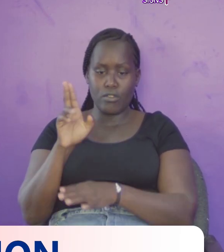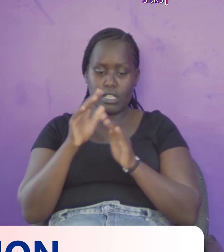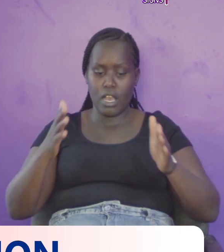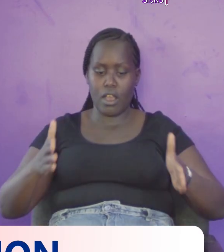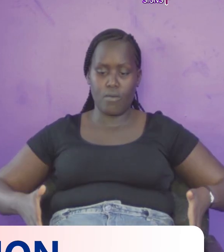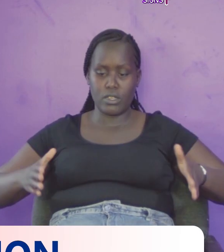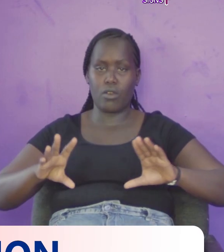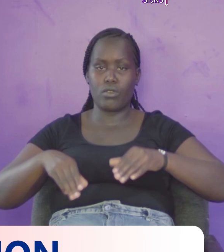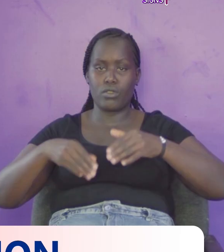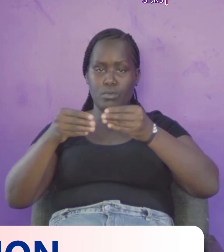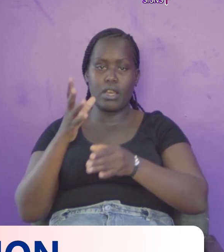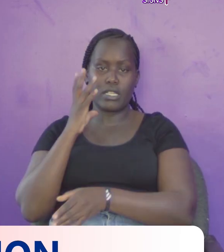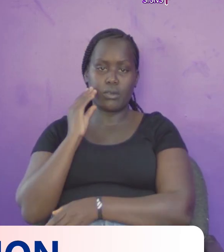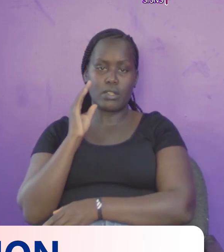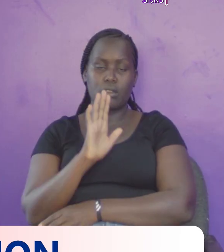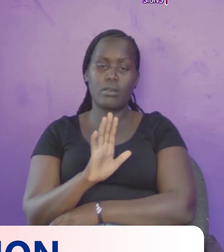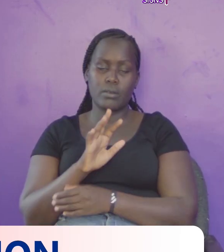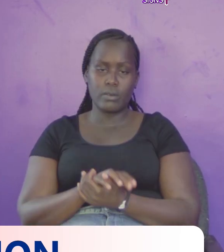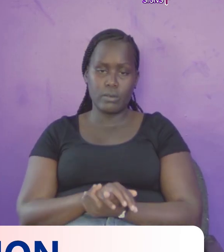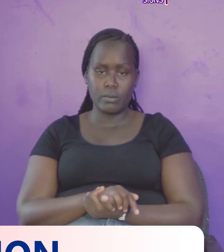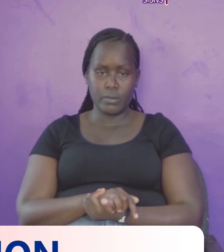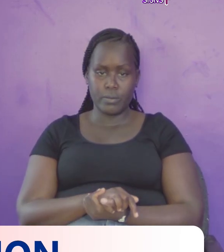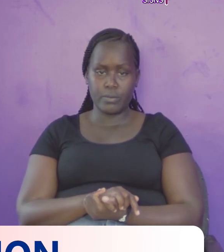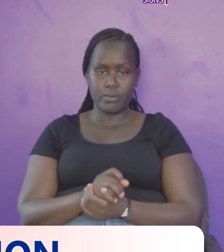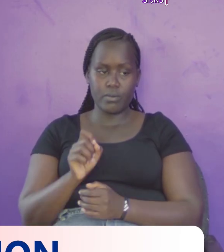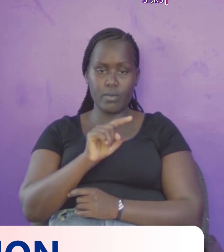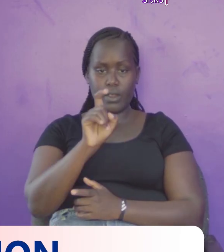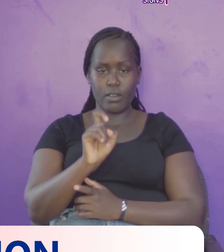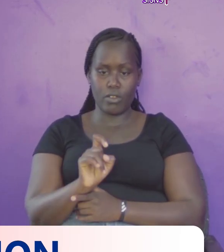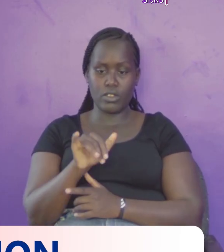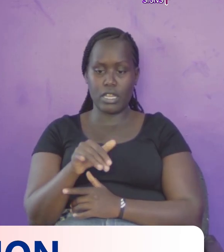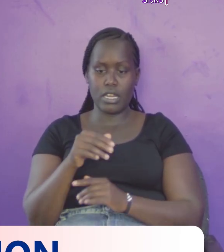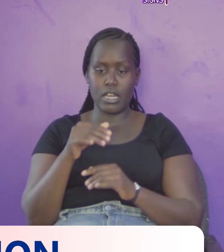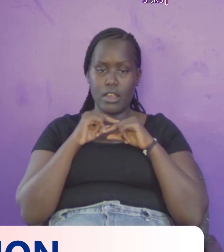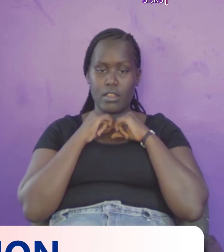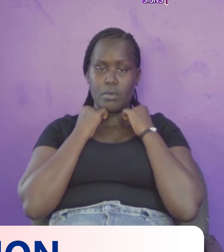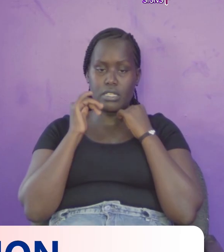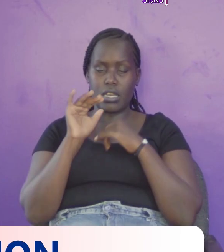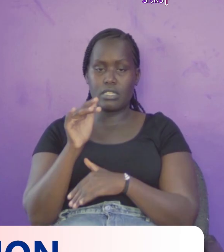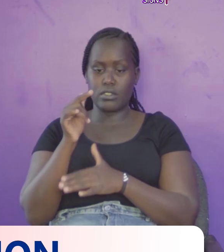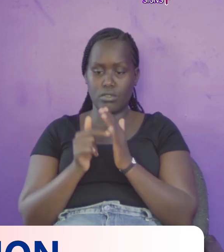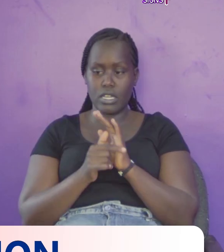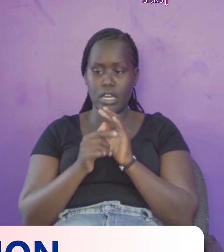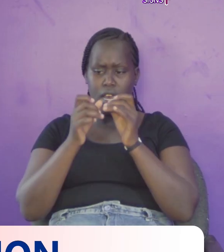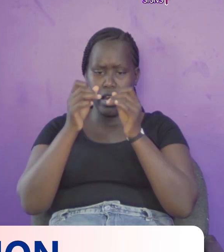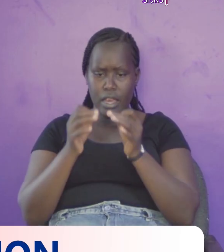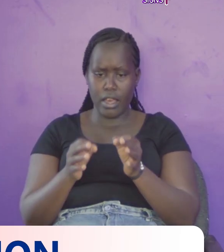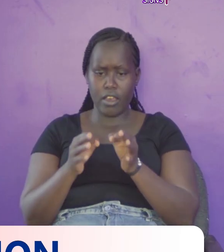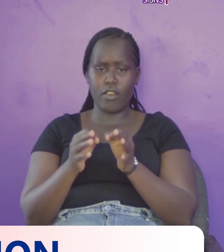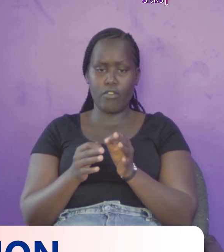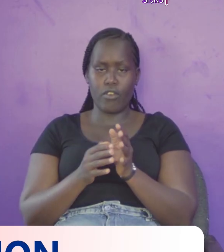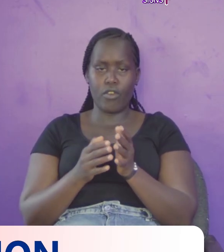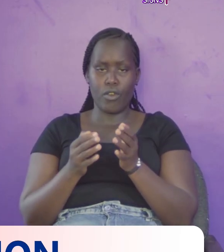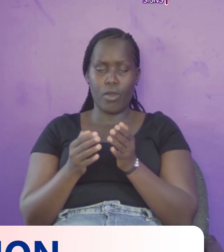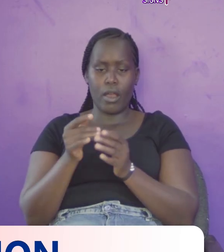her experiences. The question the pastors who were in that meeting asked was, if you leaders of